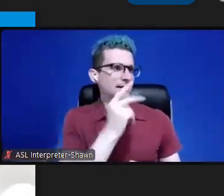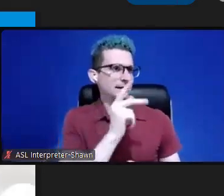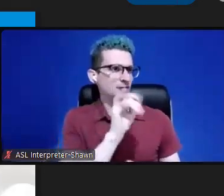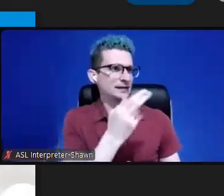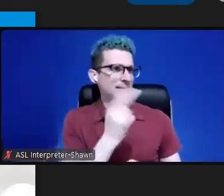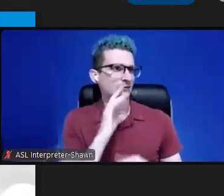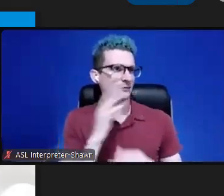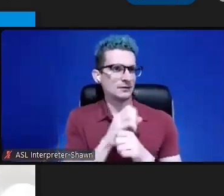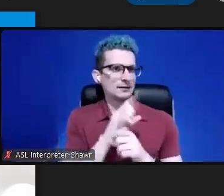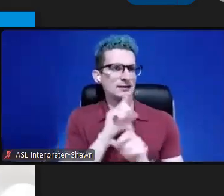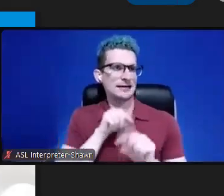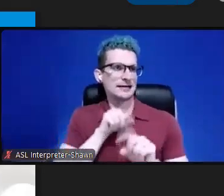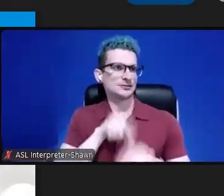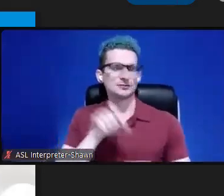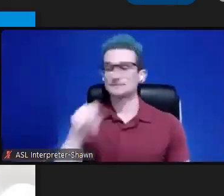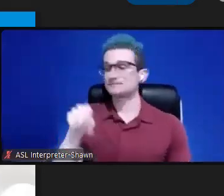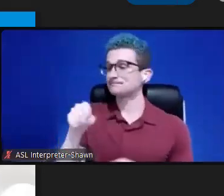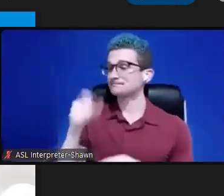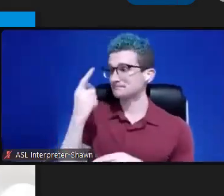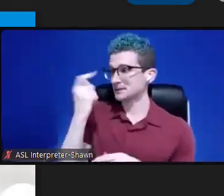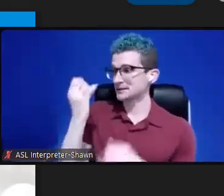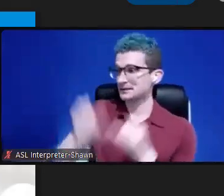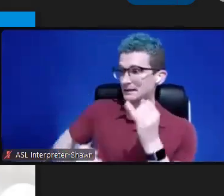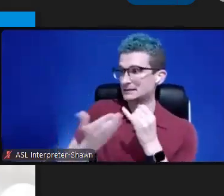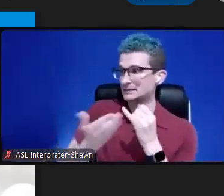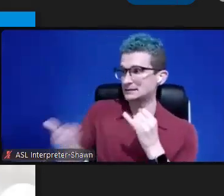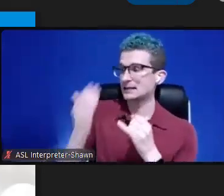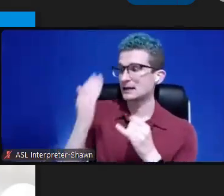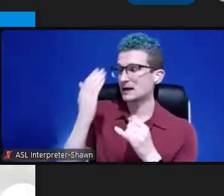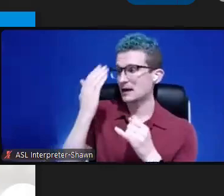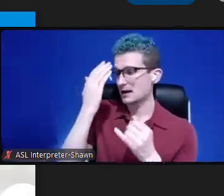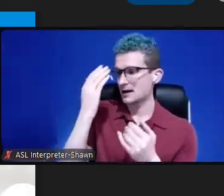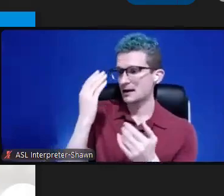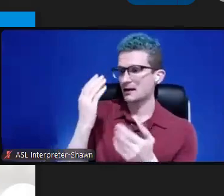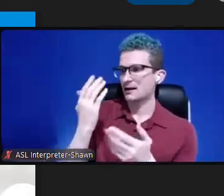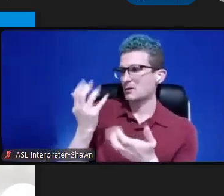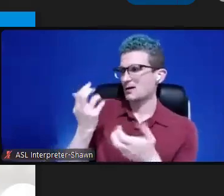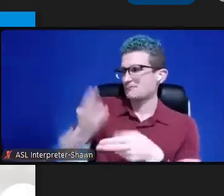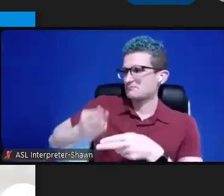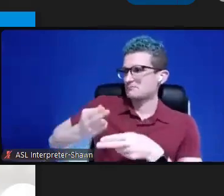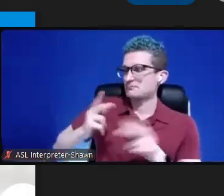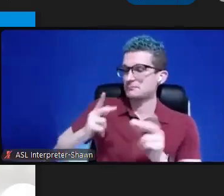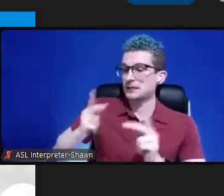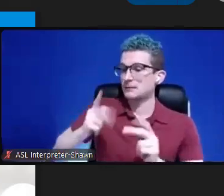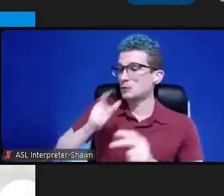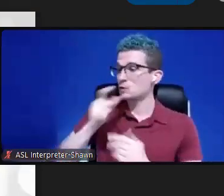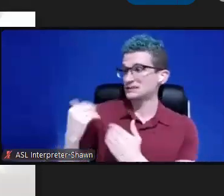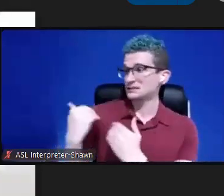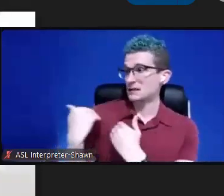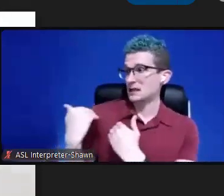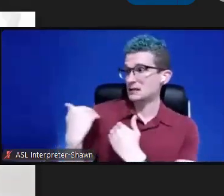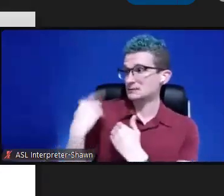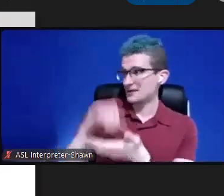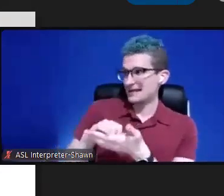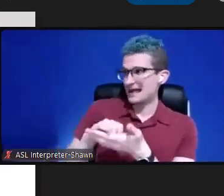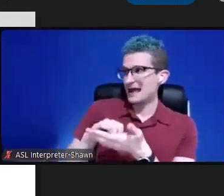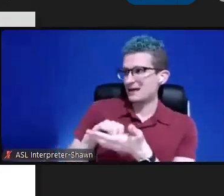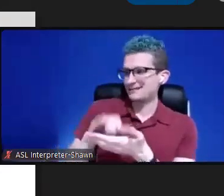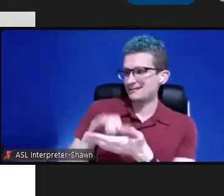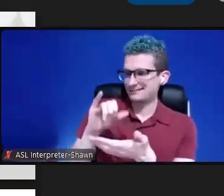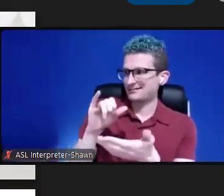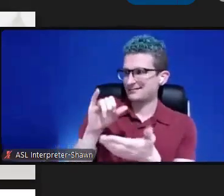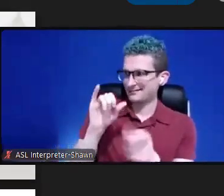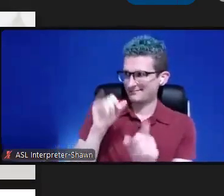thing, I would like to know the people who are responsible for that. That's my main concern. Who